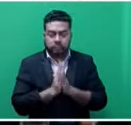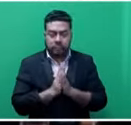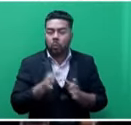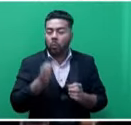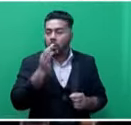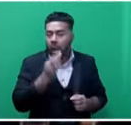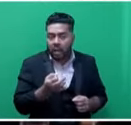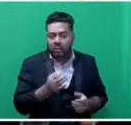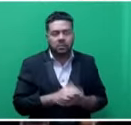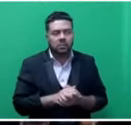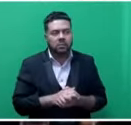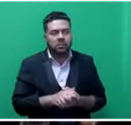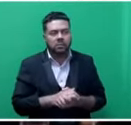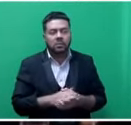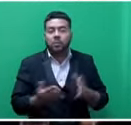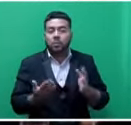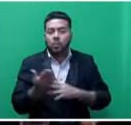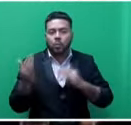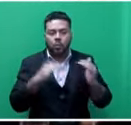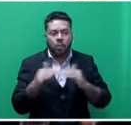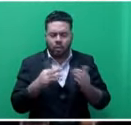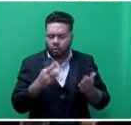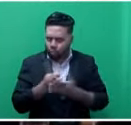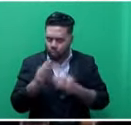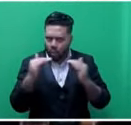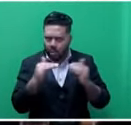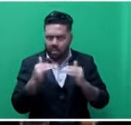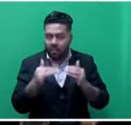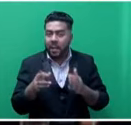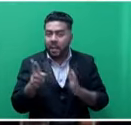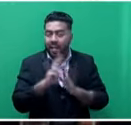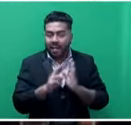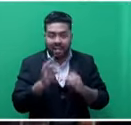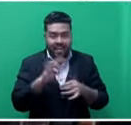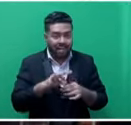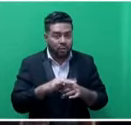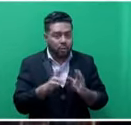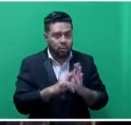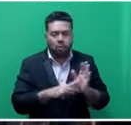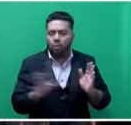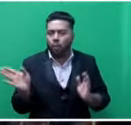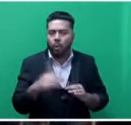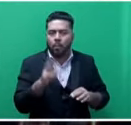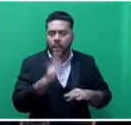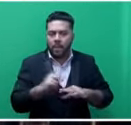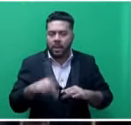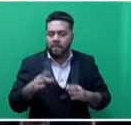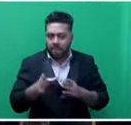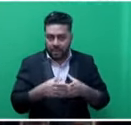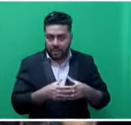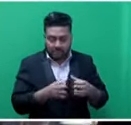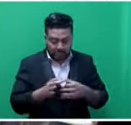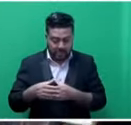equality be imposed by the electoral rules so all political parties have an equal chance under the